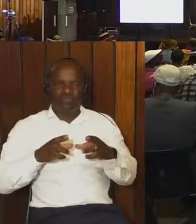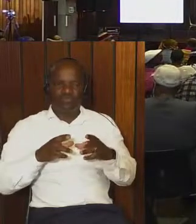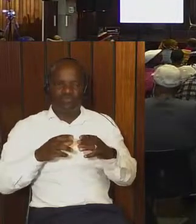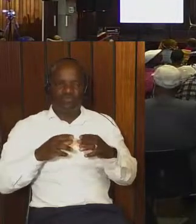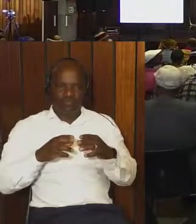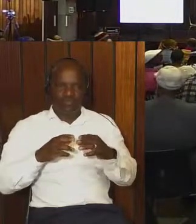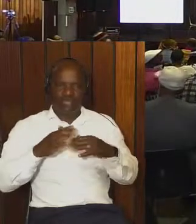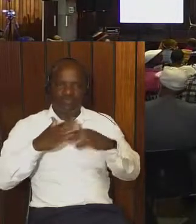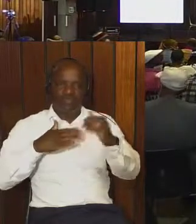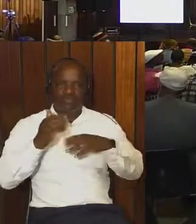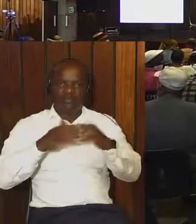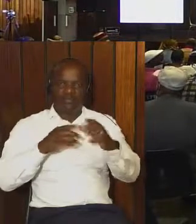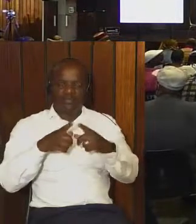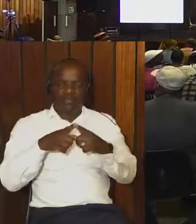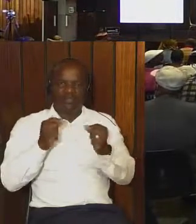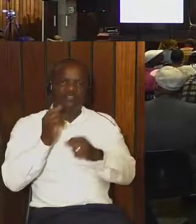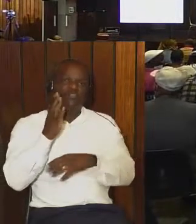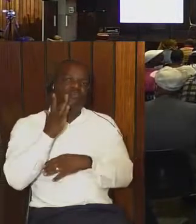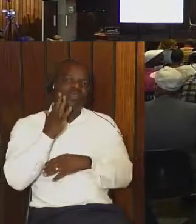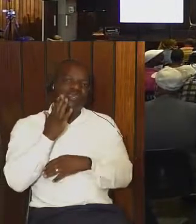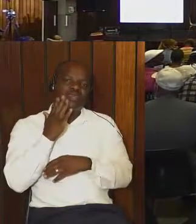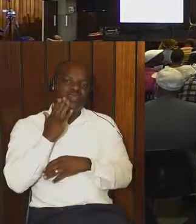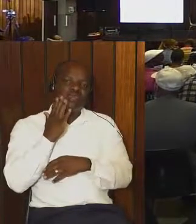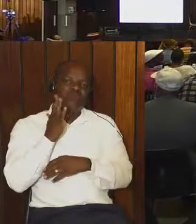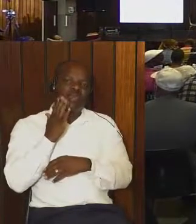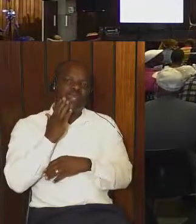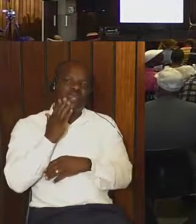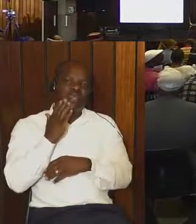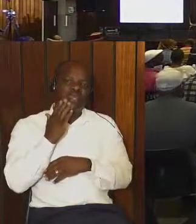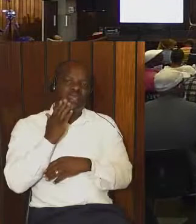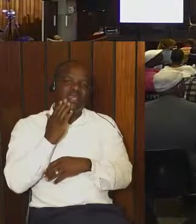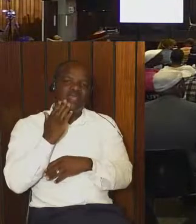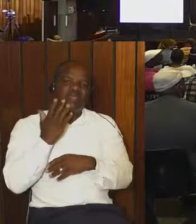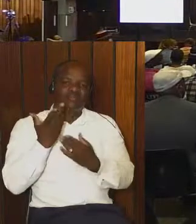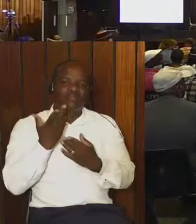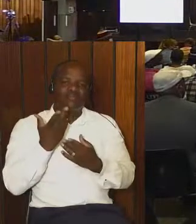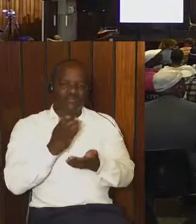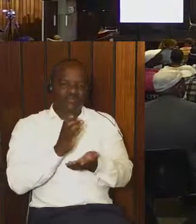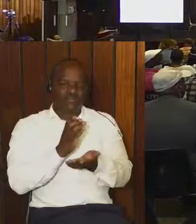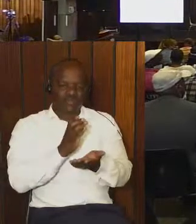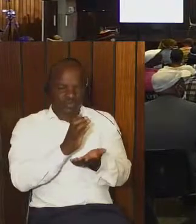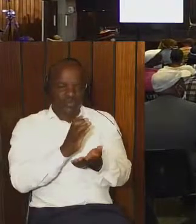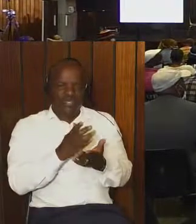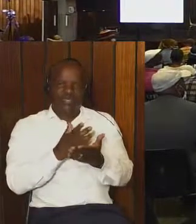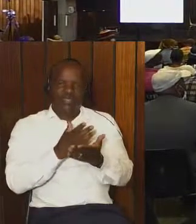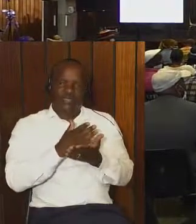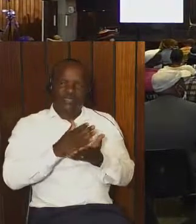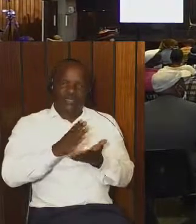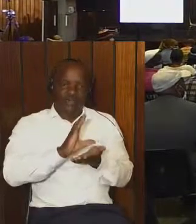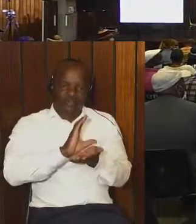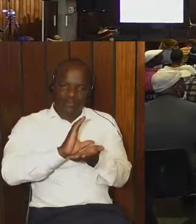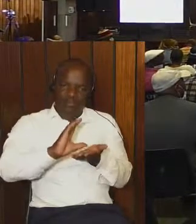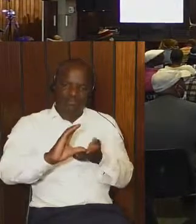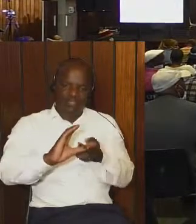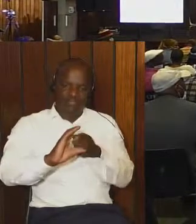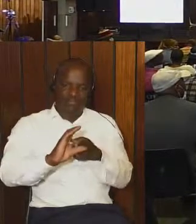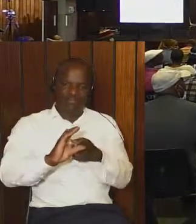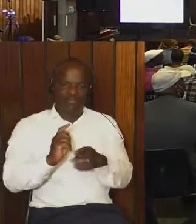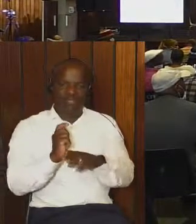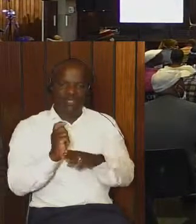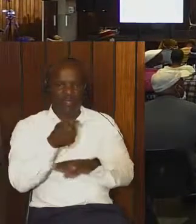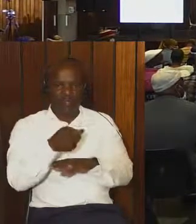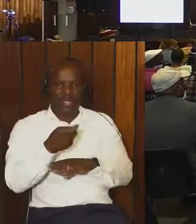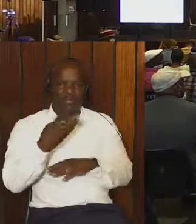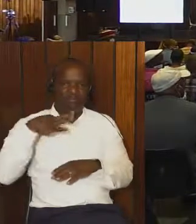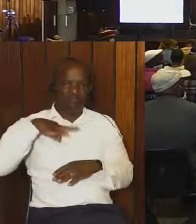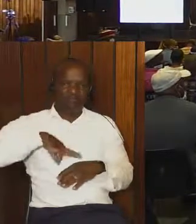Ke question ya ke tshwarana re batho e tseba tsela ele yo felletsiwa neng. Di subcontract tsele di setswe mo le di sa patala di o pateliwa neng.